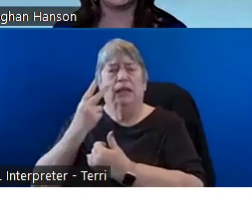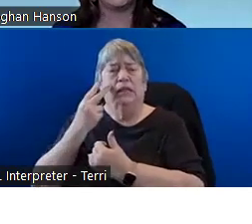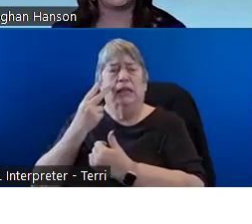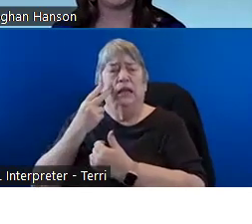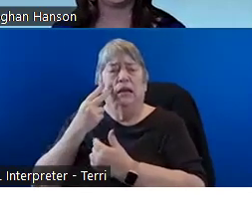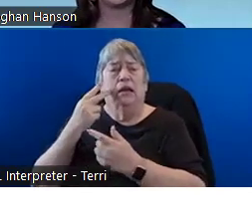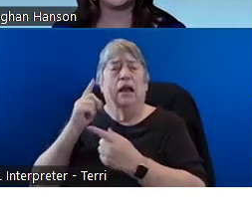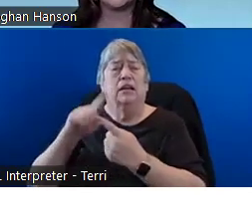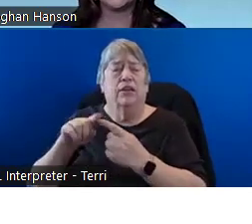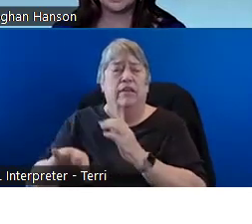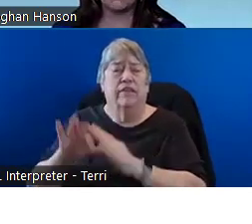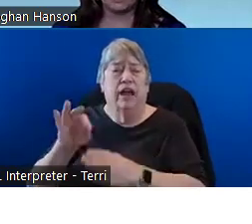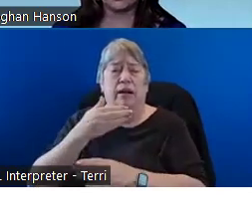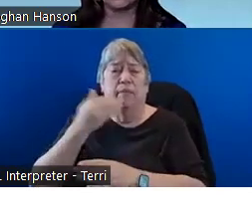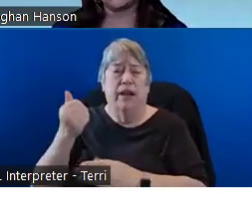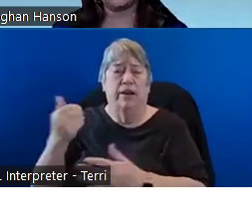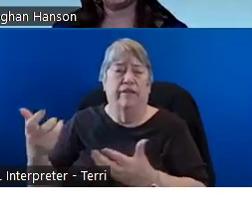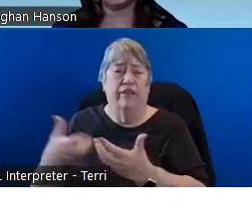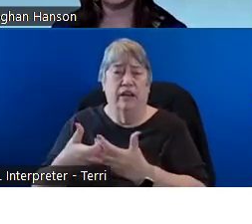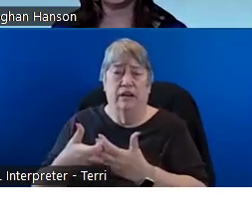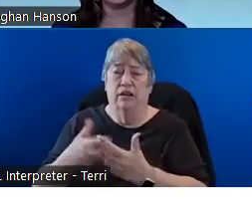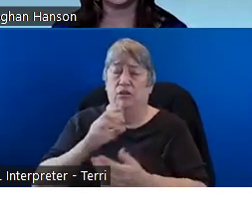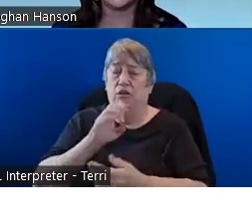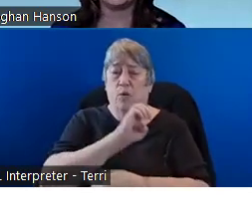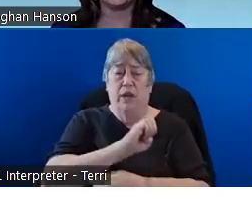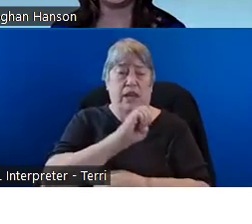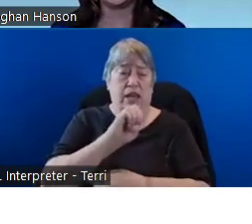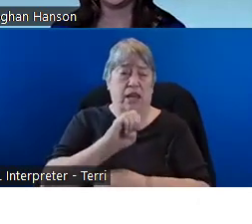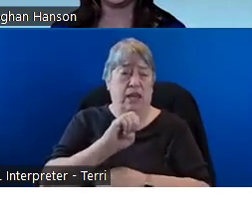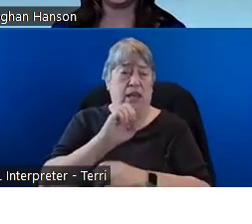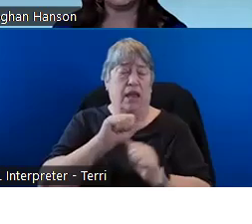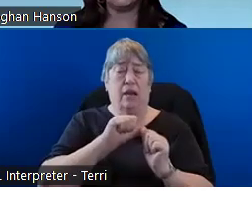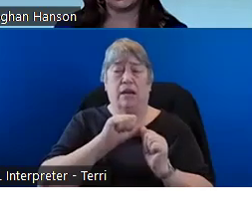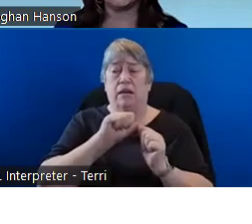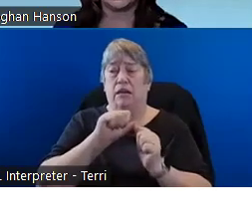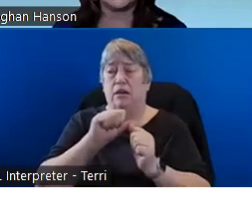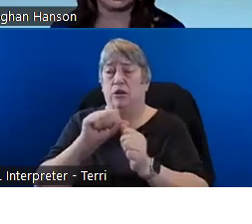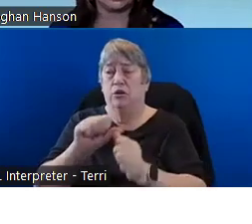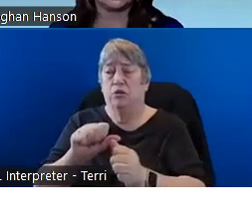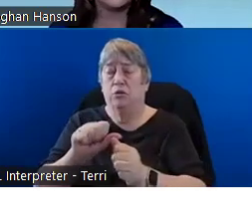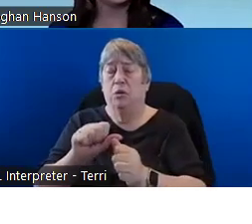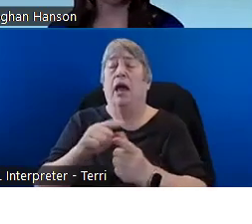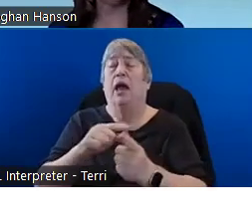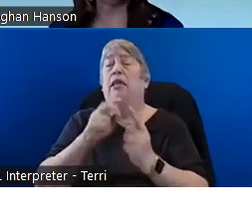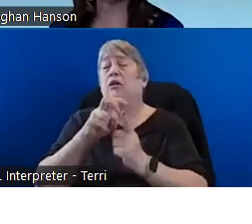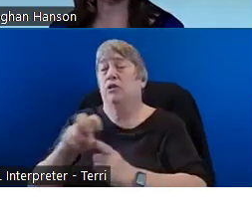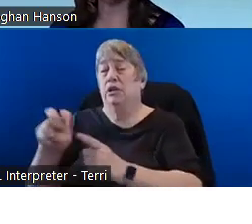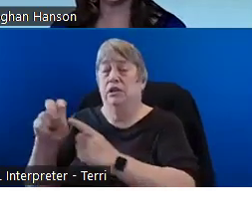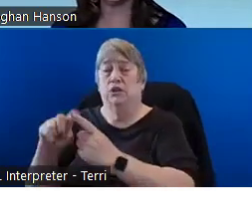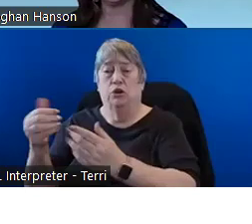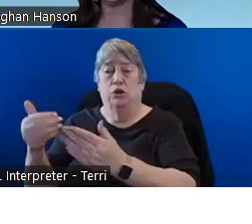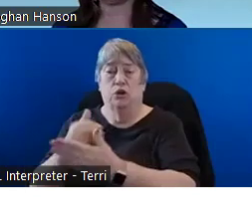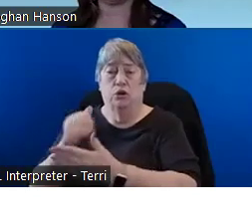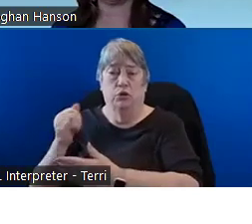in that. And so EE can stay involved during all of those services and then transition to the new job once they start it, even if they're